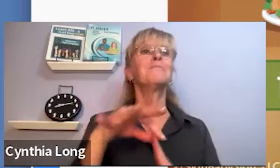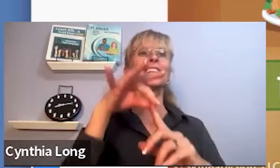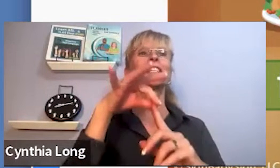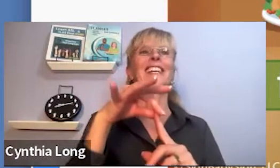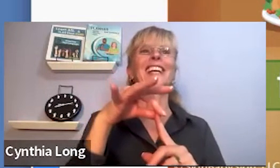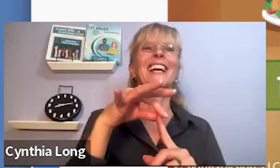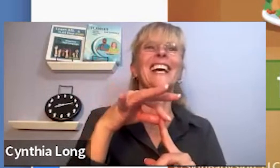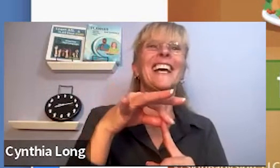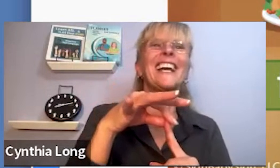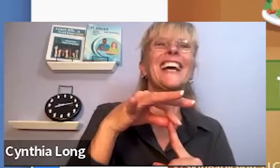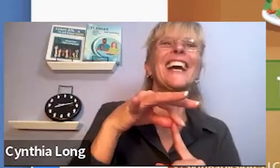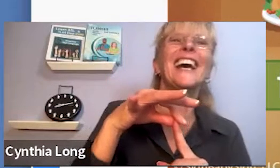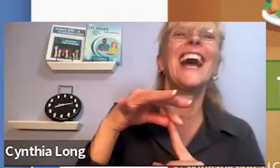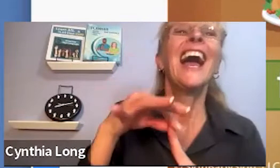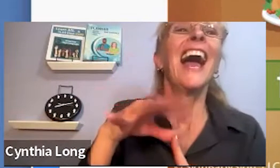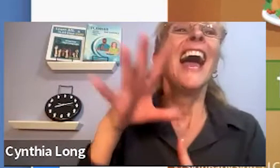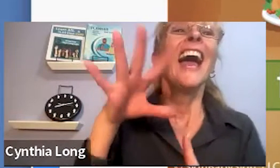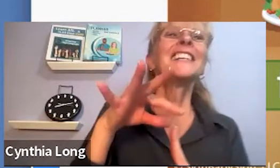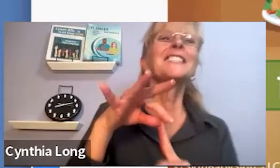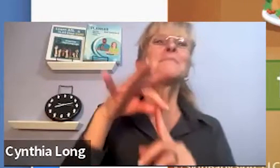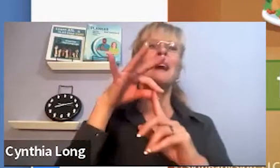time, especially,